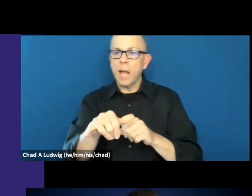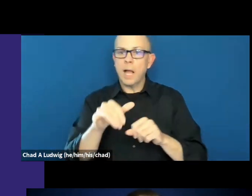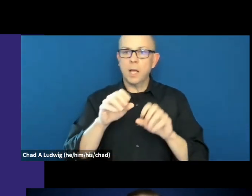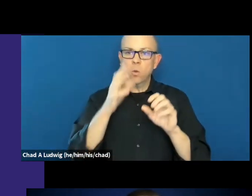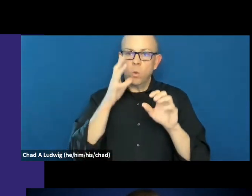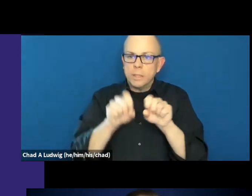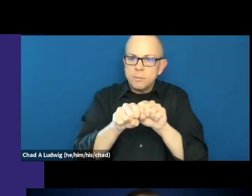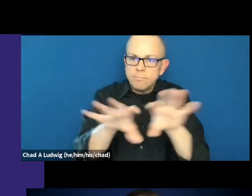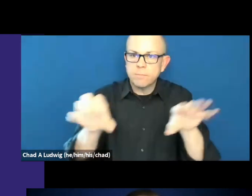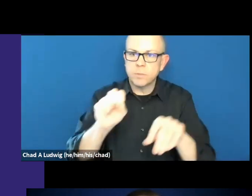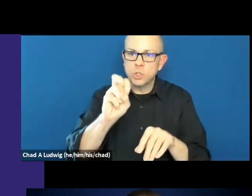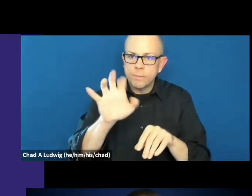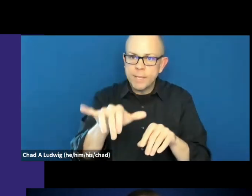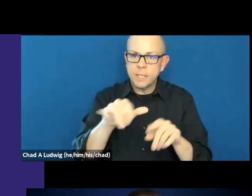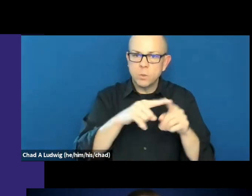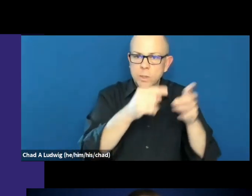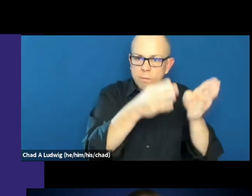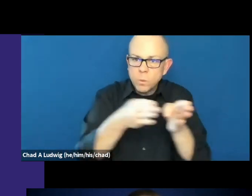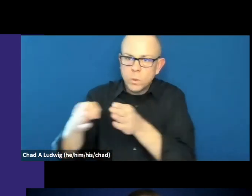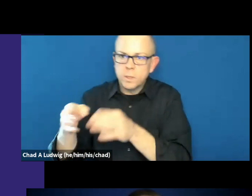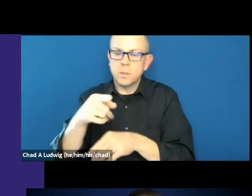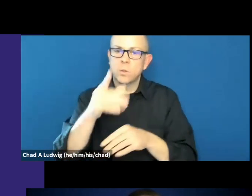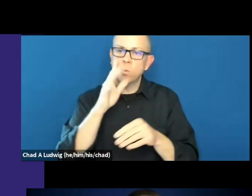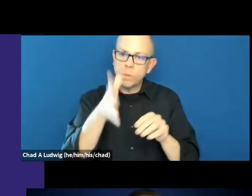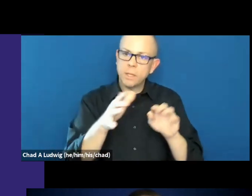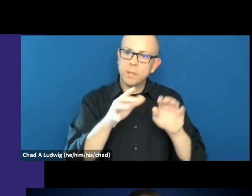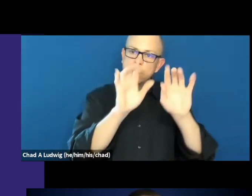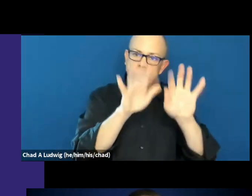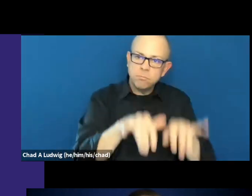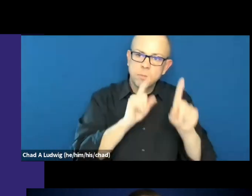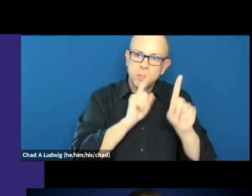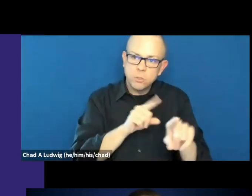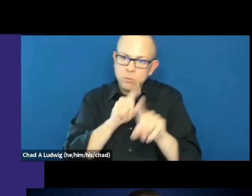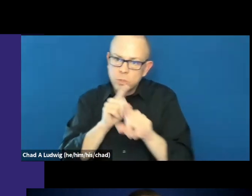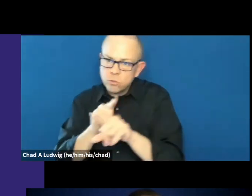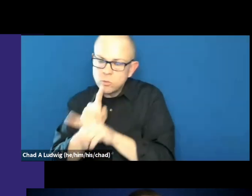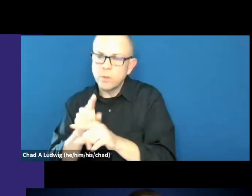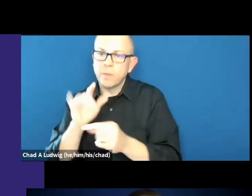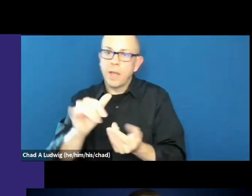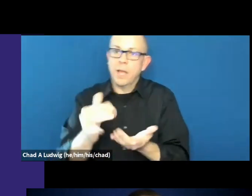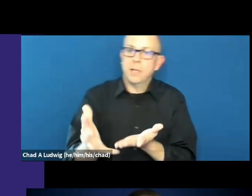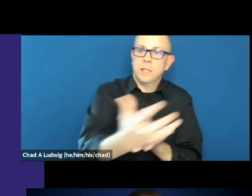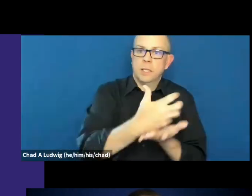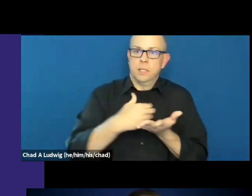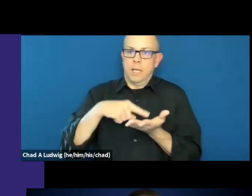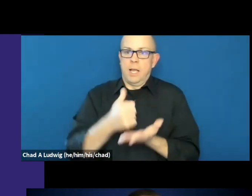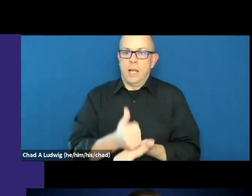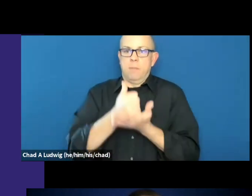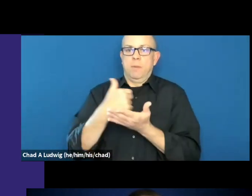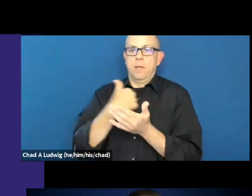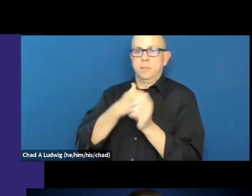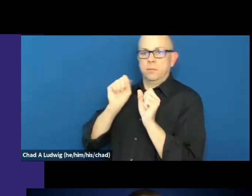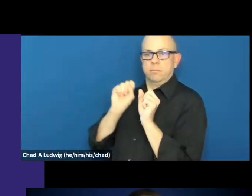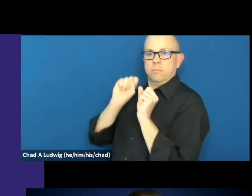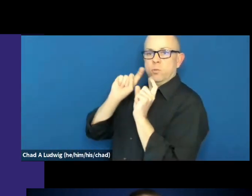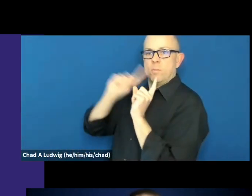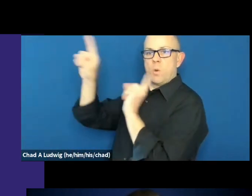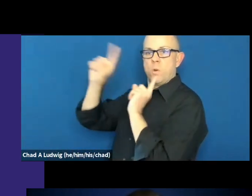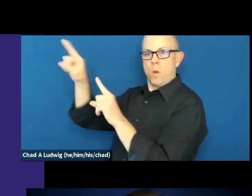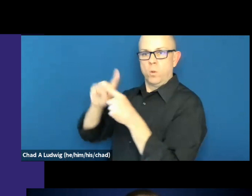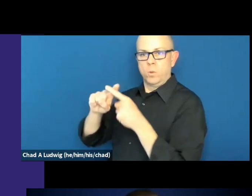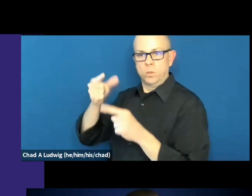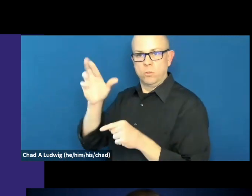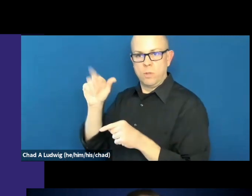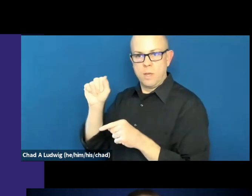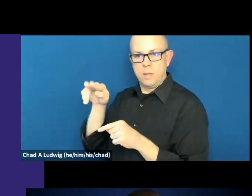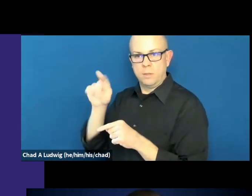don't like, what they feel needs improvement, what has not worked well. So we can get survey responses from each of our clients, and that